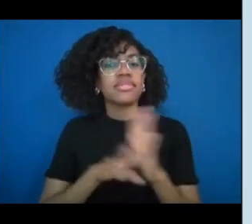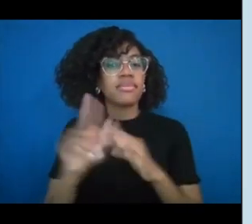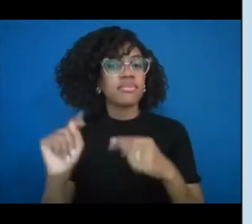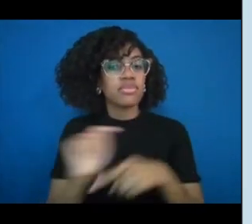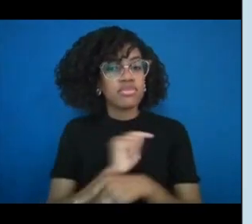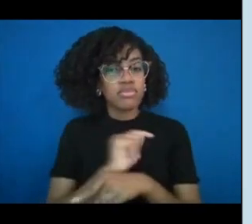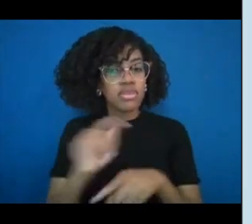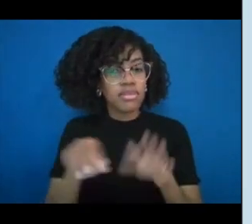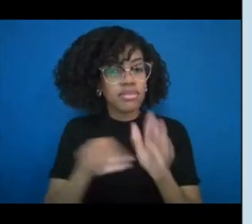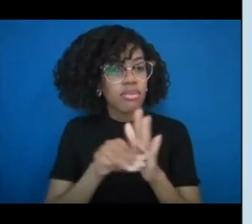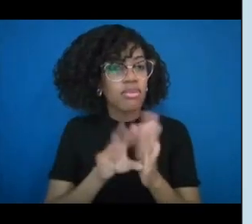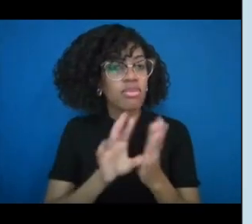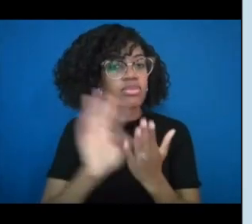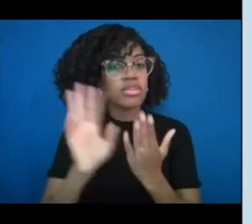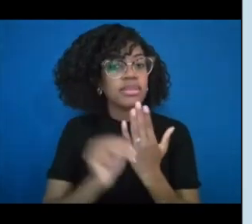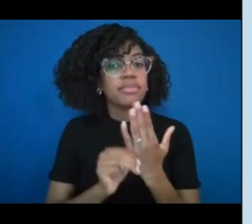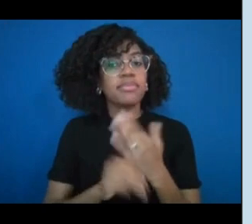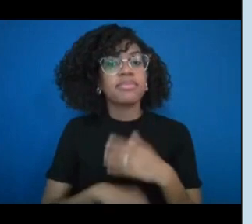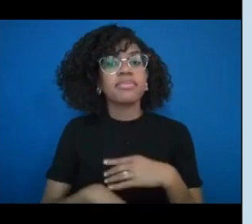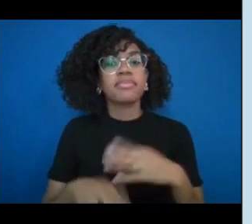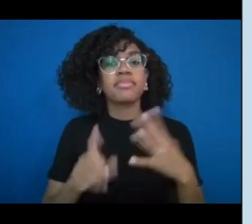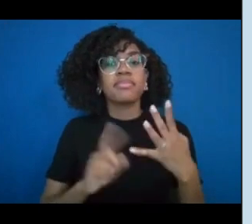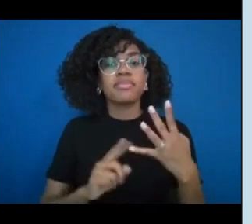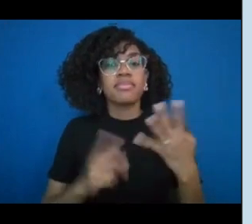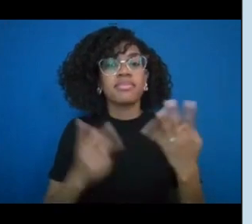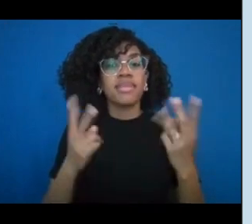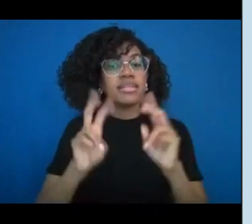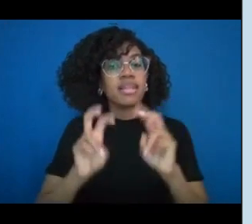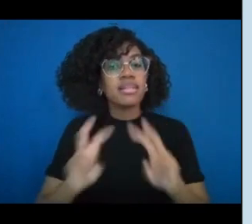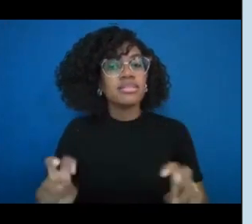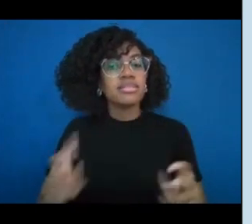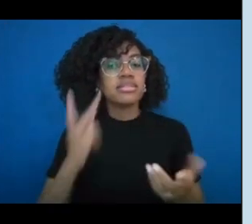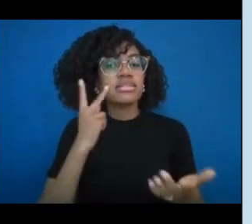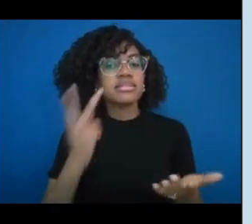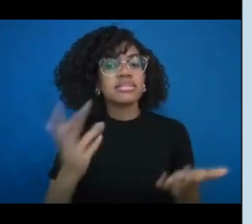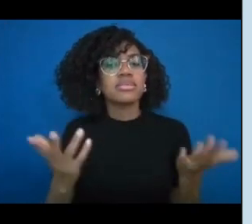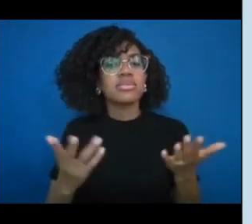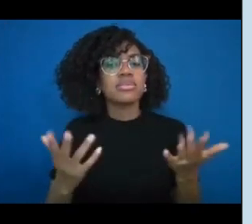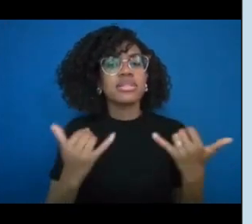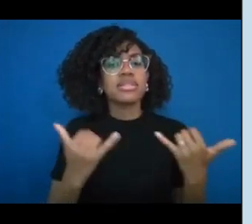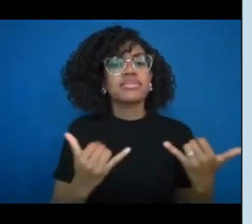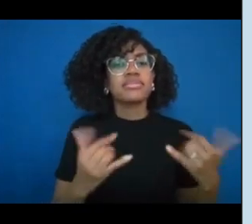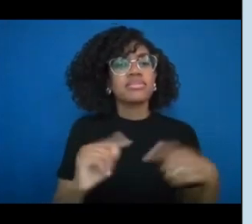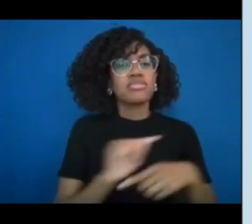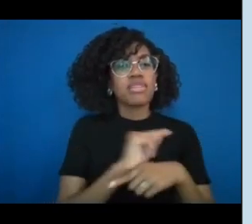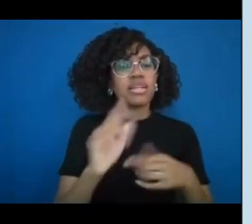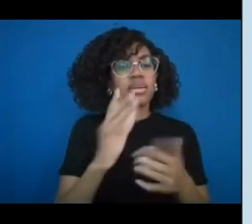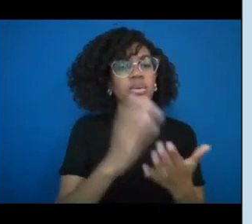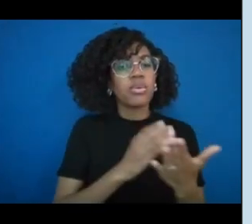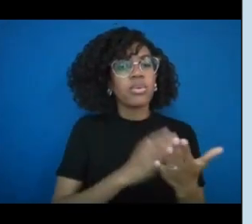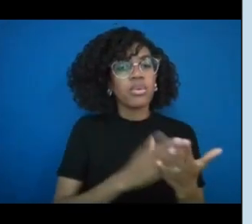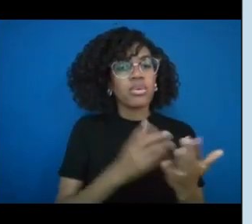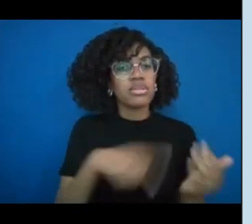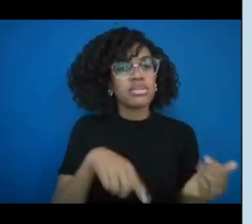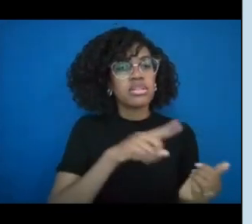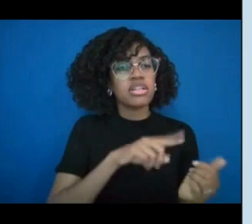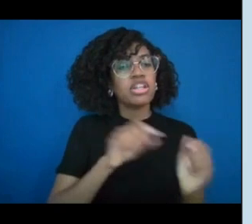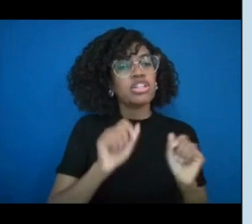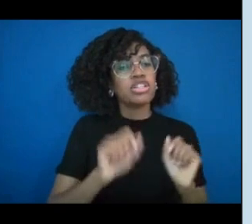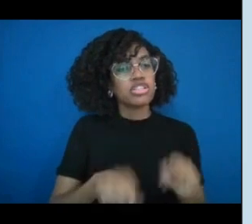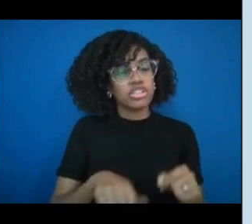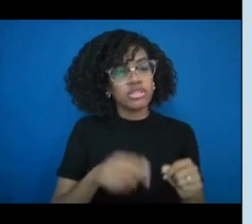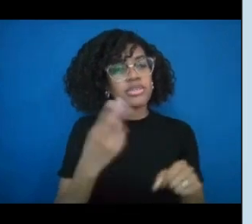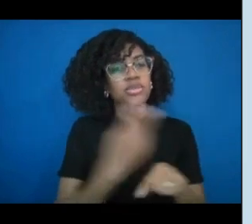and curriculum, an analysis to determine the existing training providers or courses that could be scaled to address